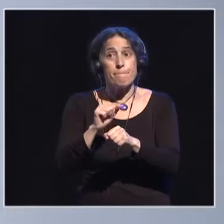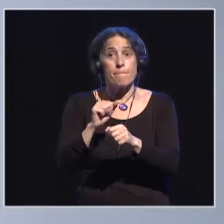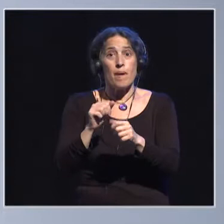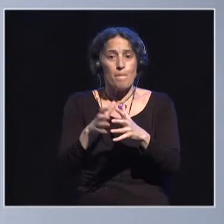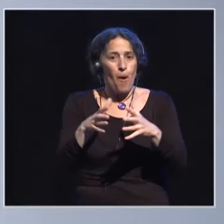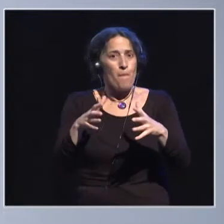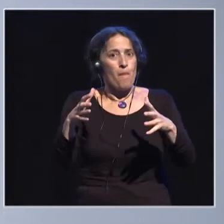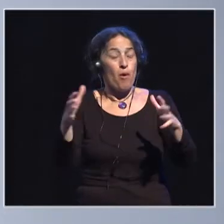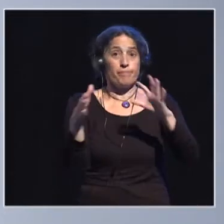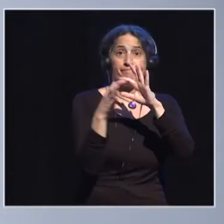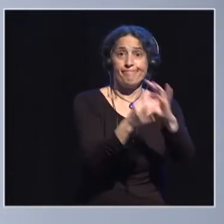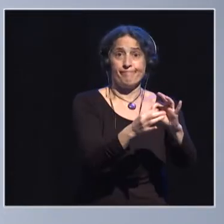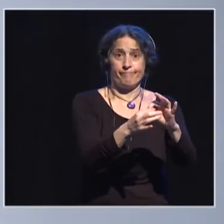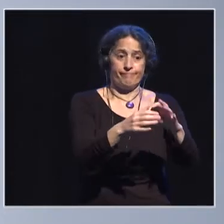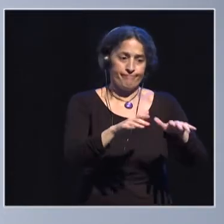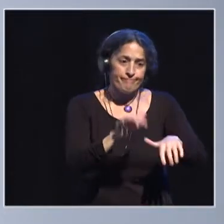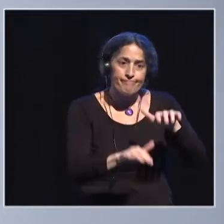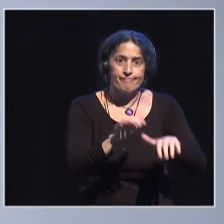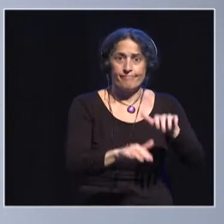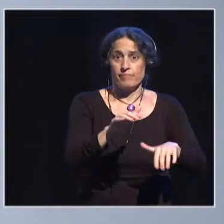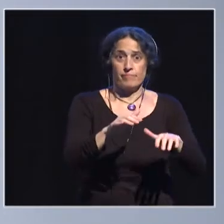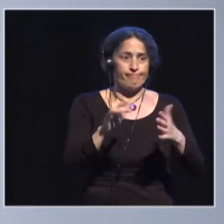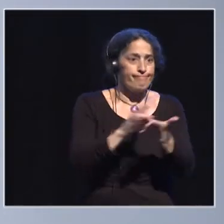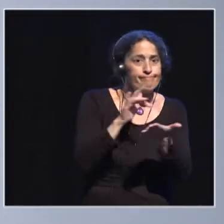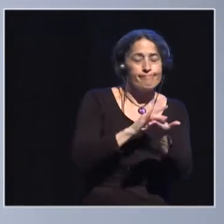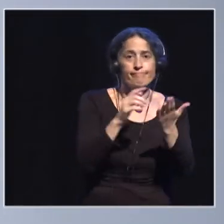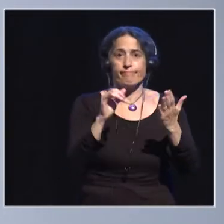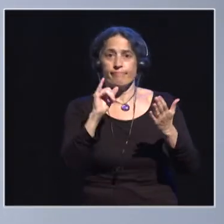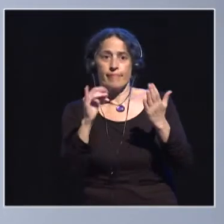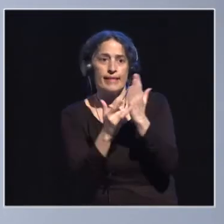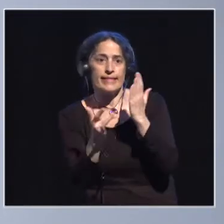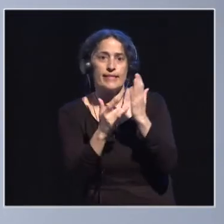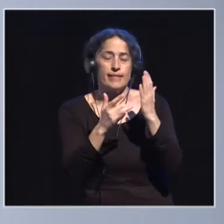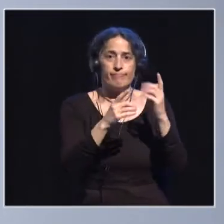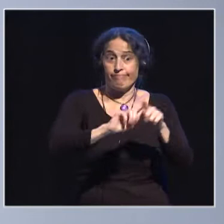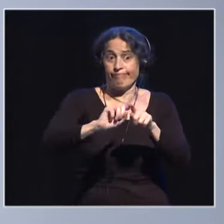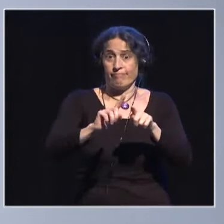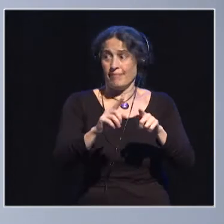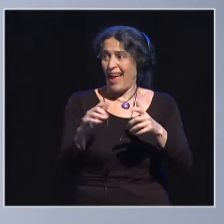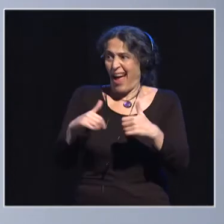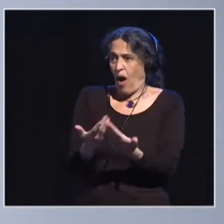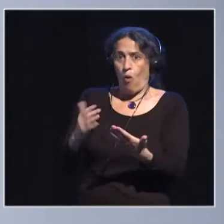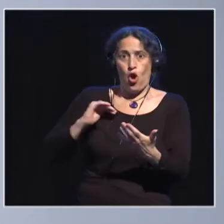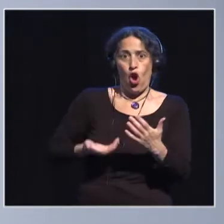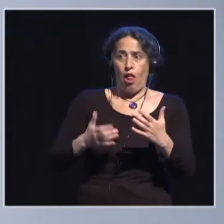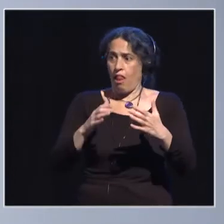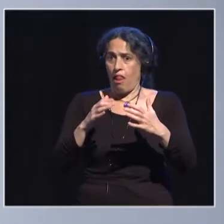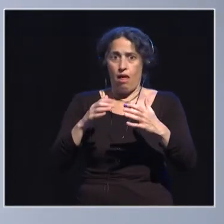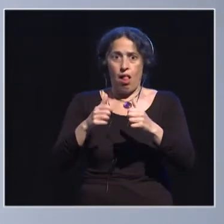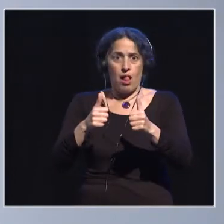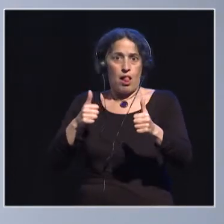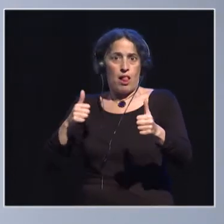can we get girls involved? In a situation where more than all the jobs are going to